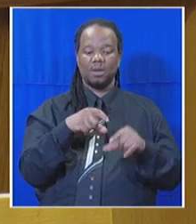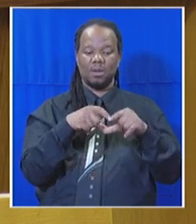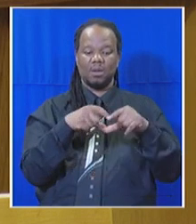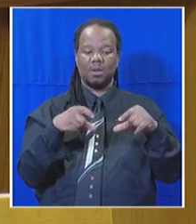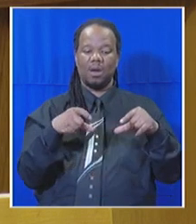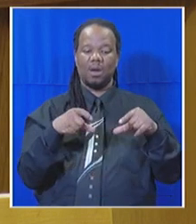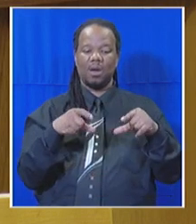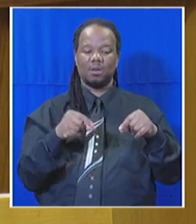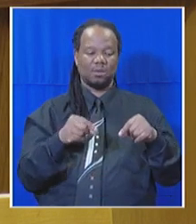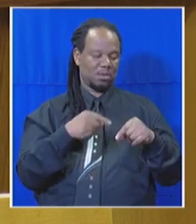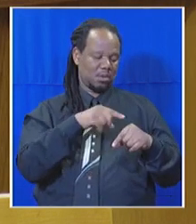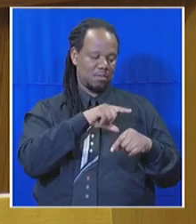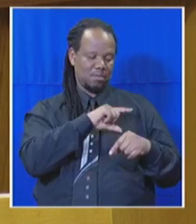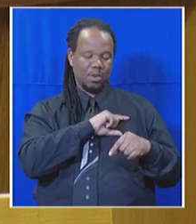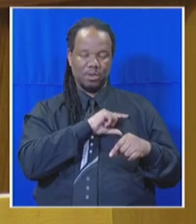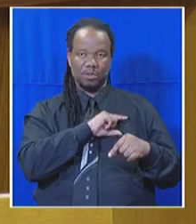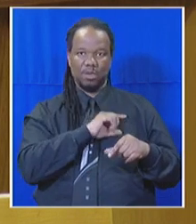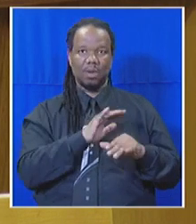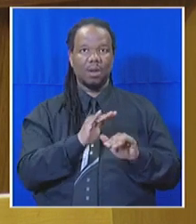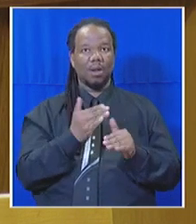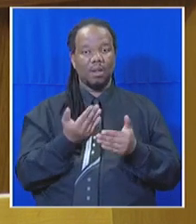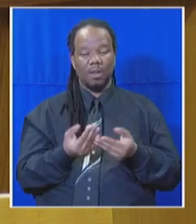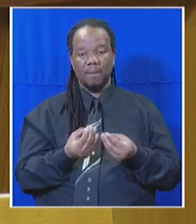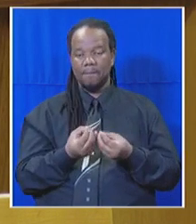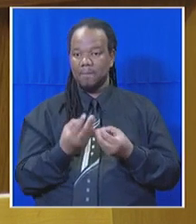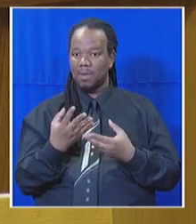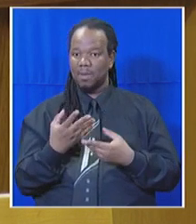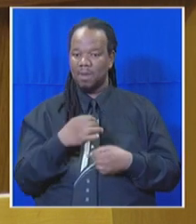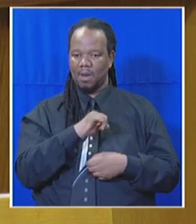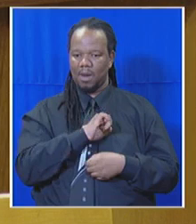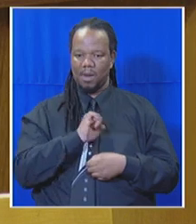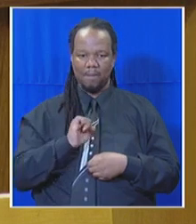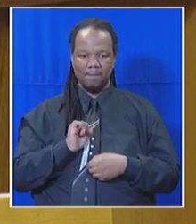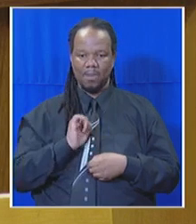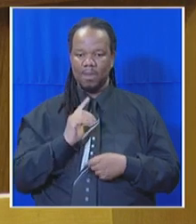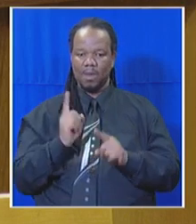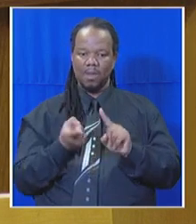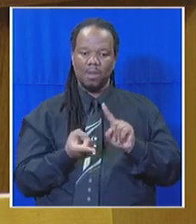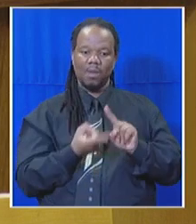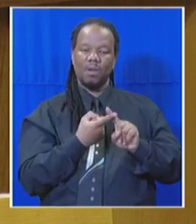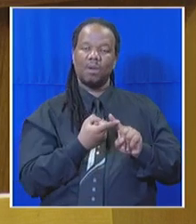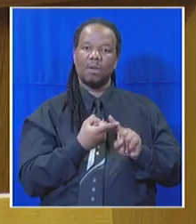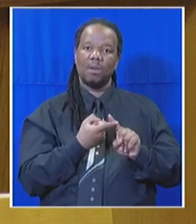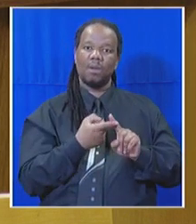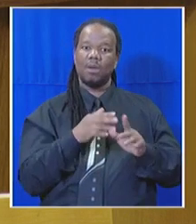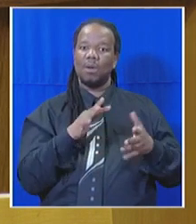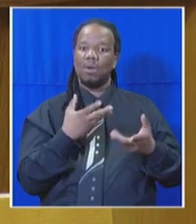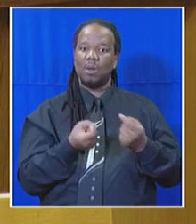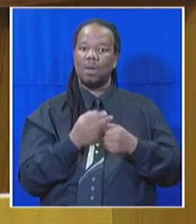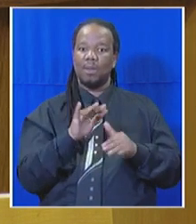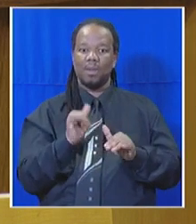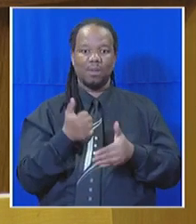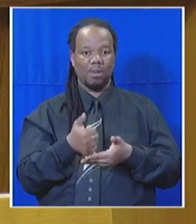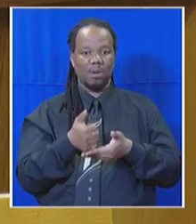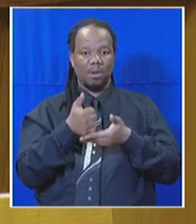This recently resulted in an injured employee not receiving immediate and proper medical care, as it